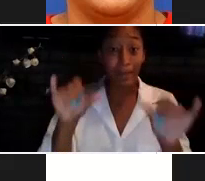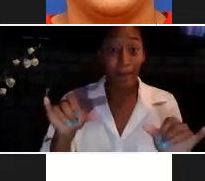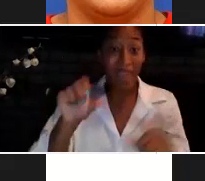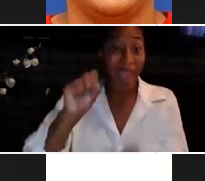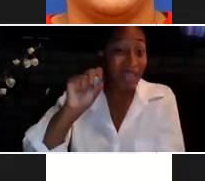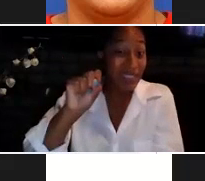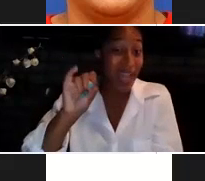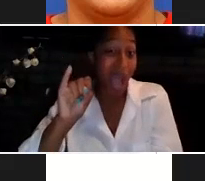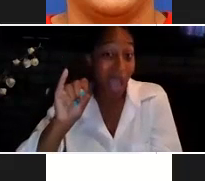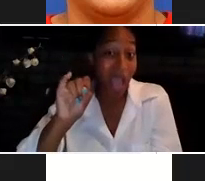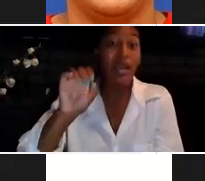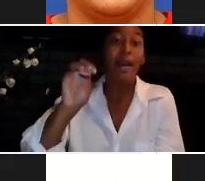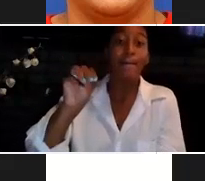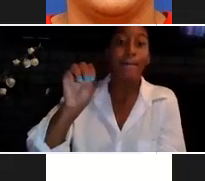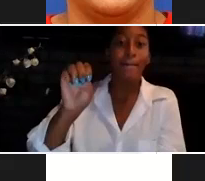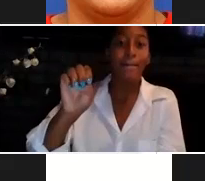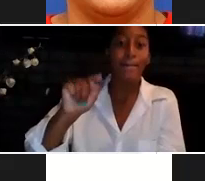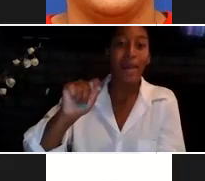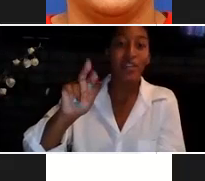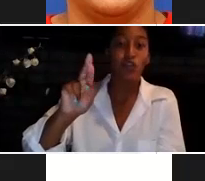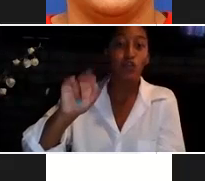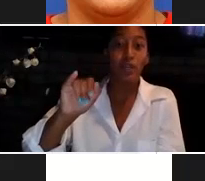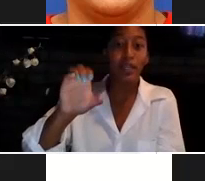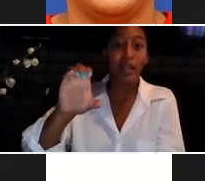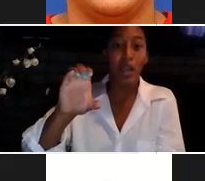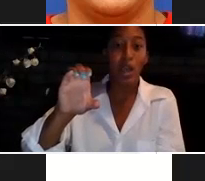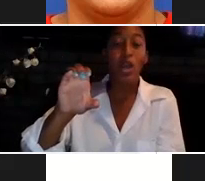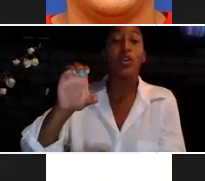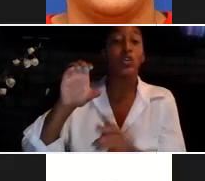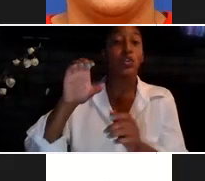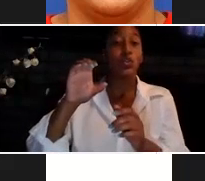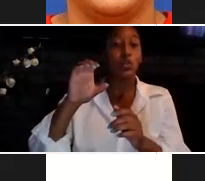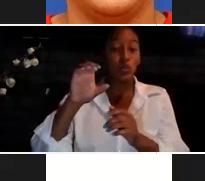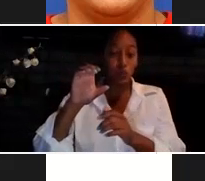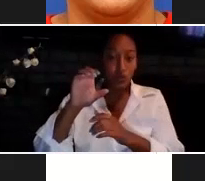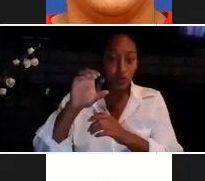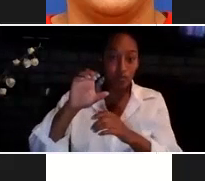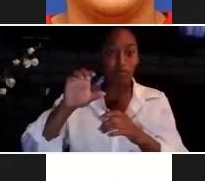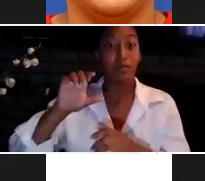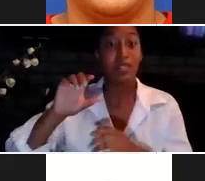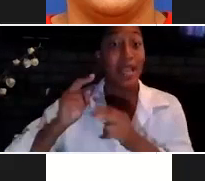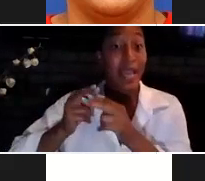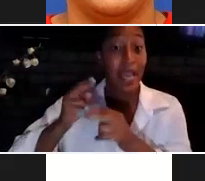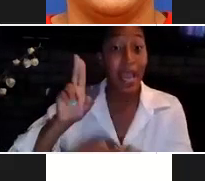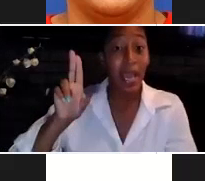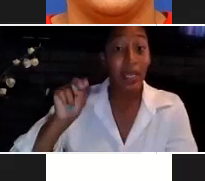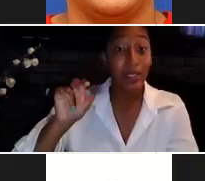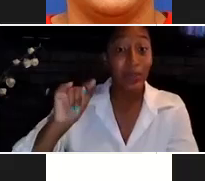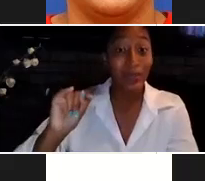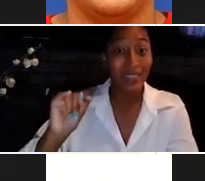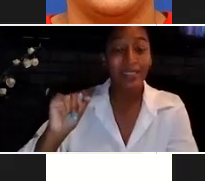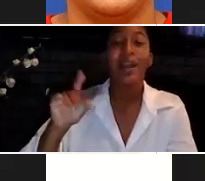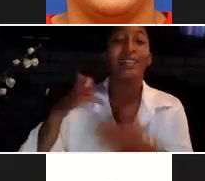displacement in our metric system is the meter, because that's how we measure